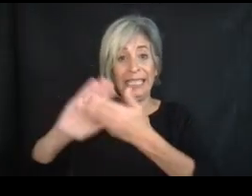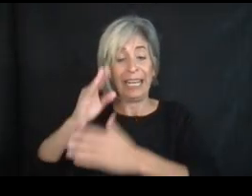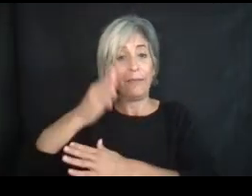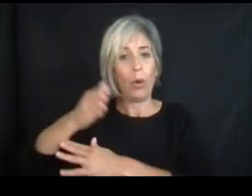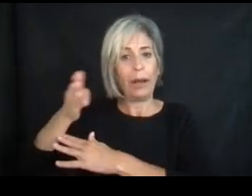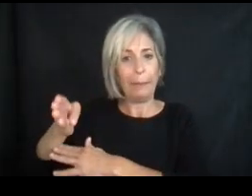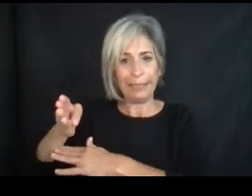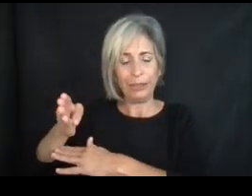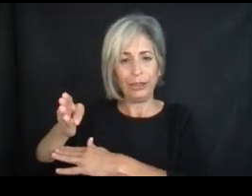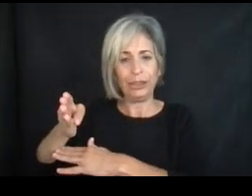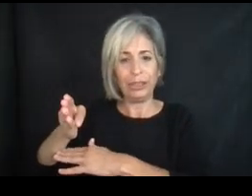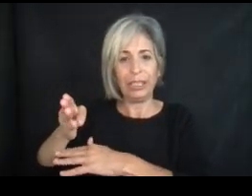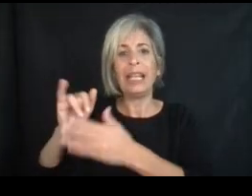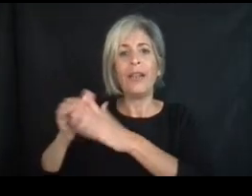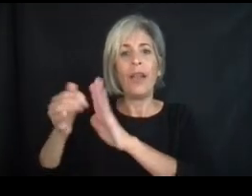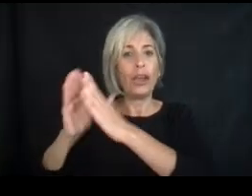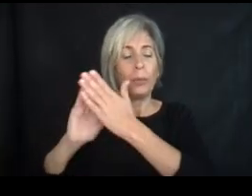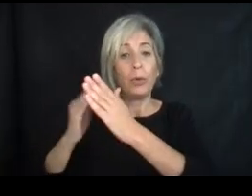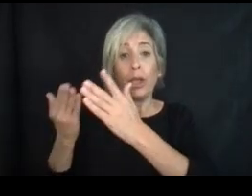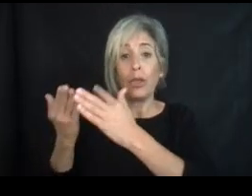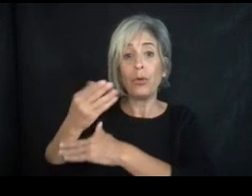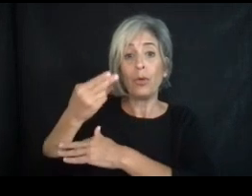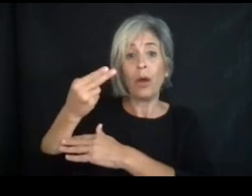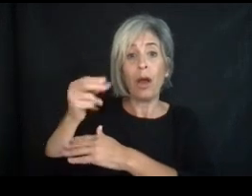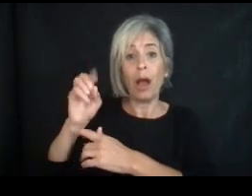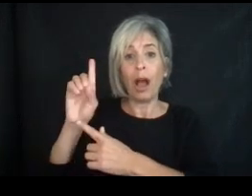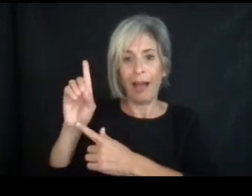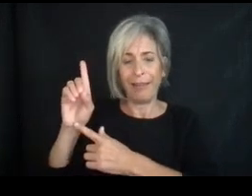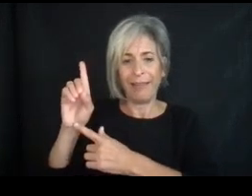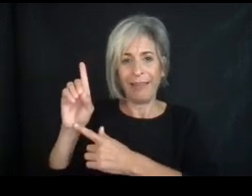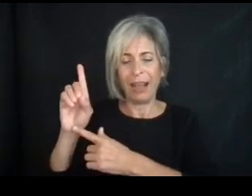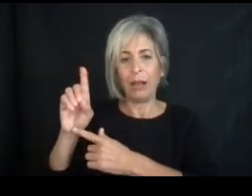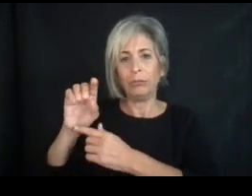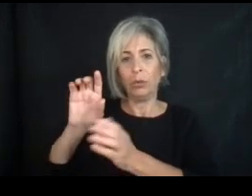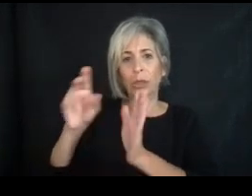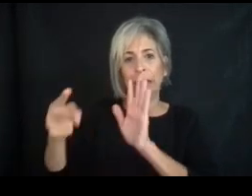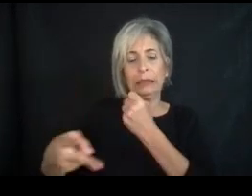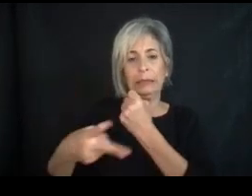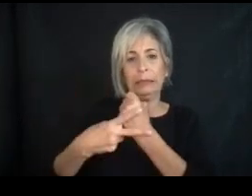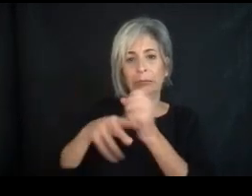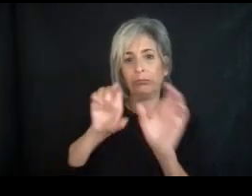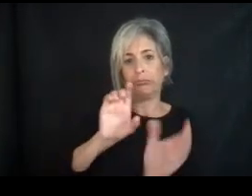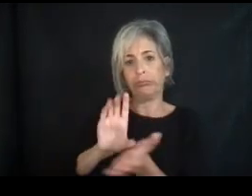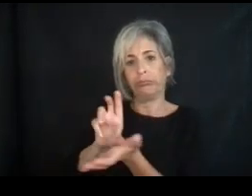an entitlement community through HUD, was allocated